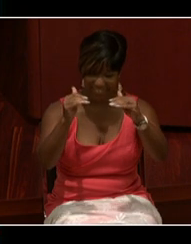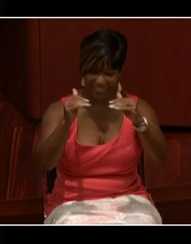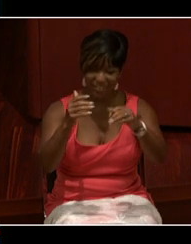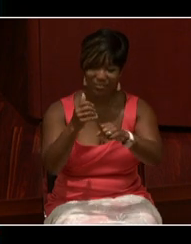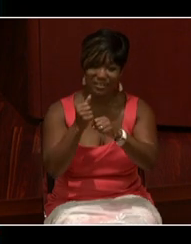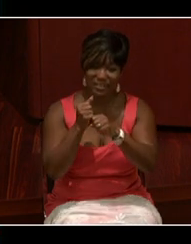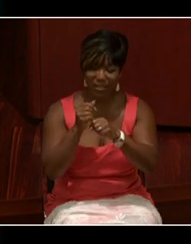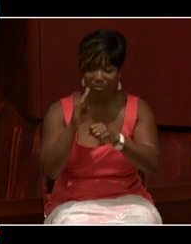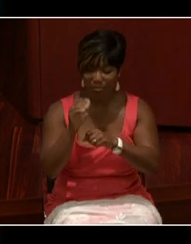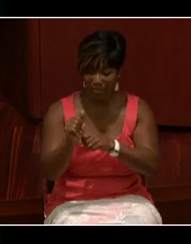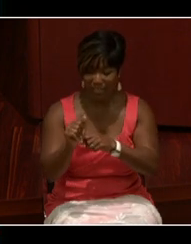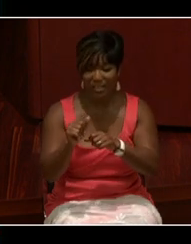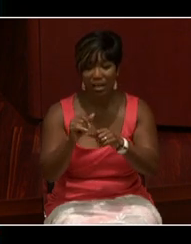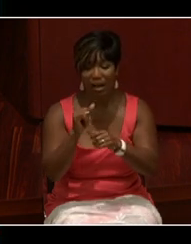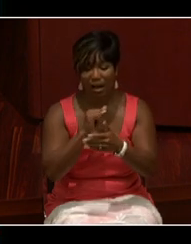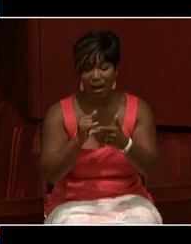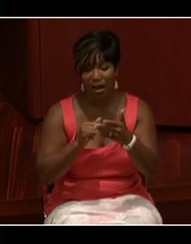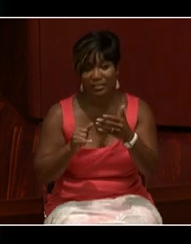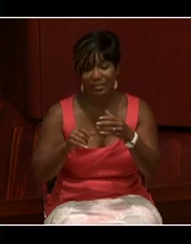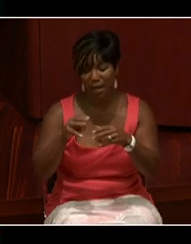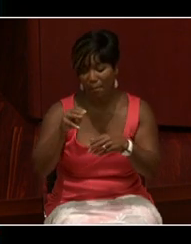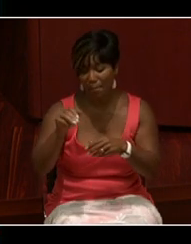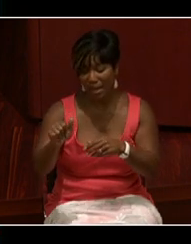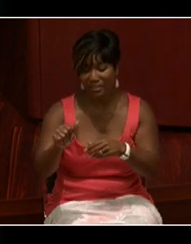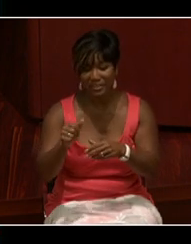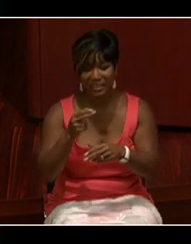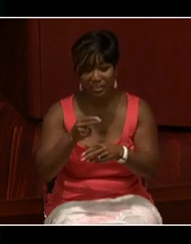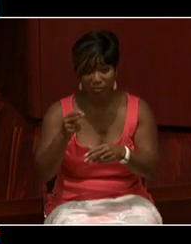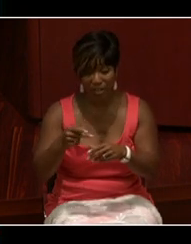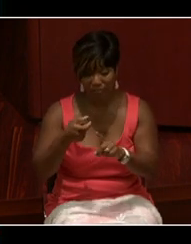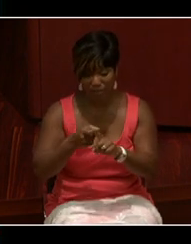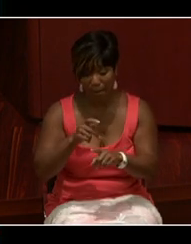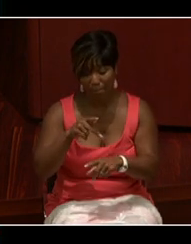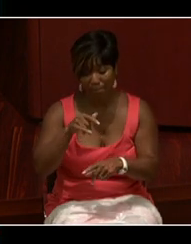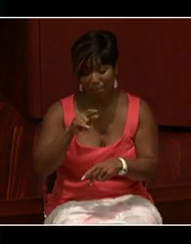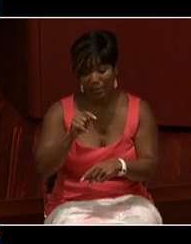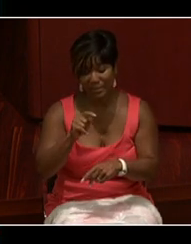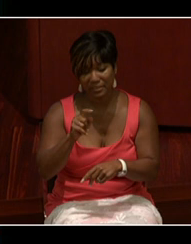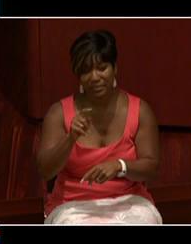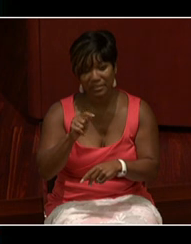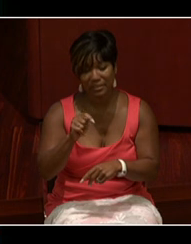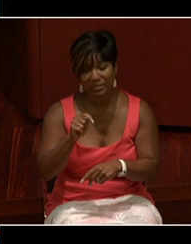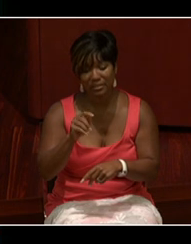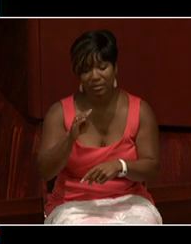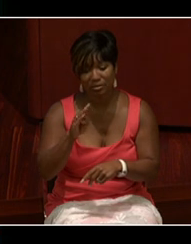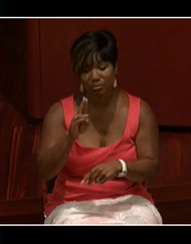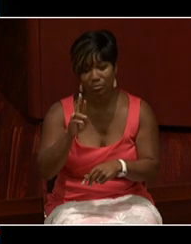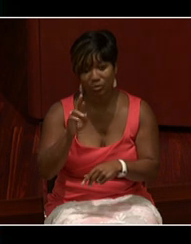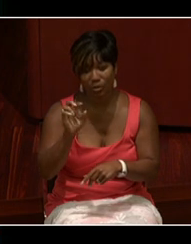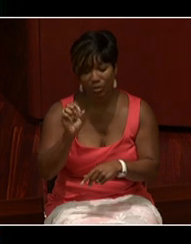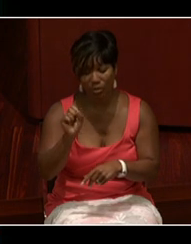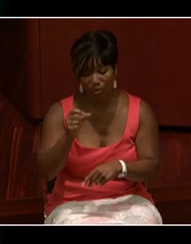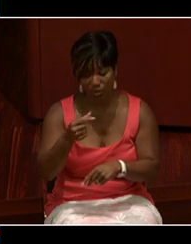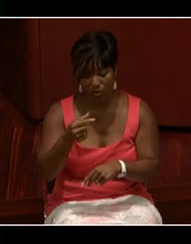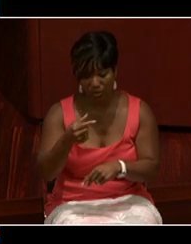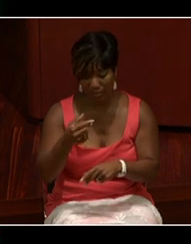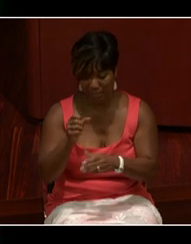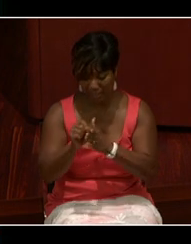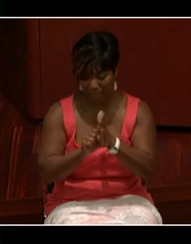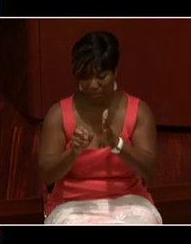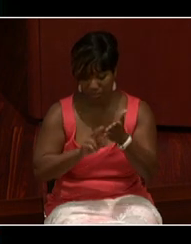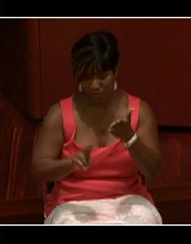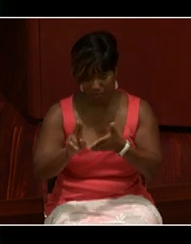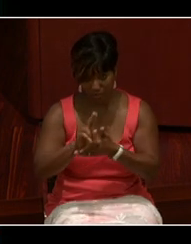both his Bachelor of Arts and Master's in History from Pittsburg State University. Jake oversees holdings maintenance projects,